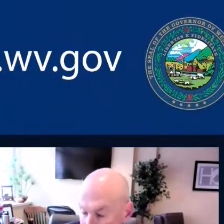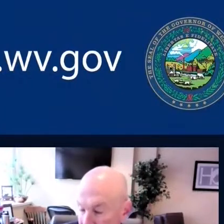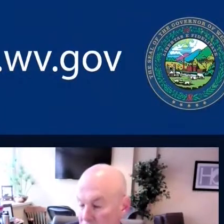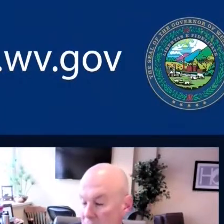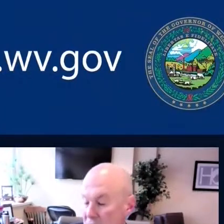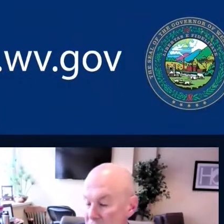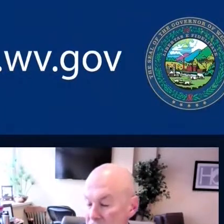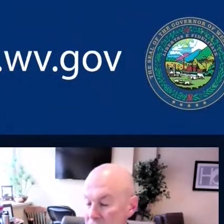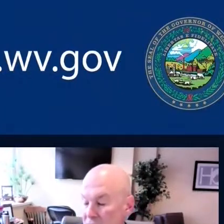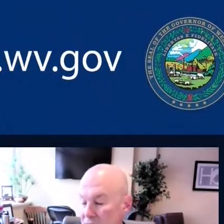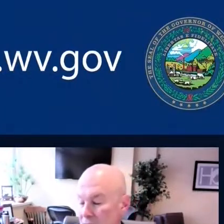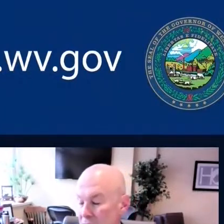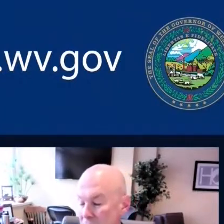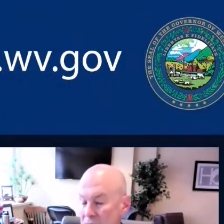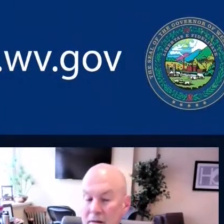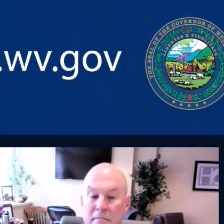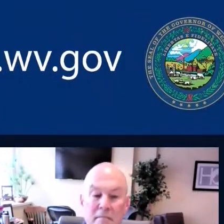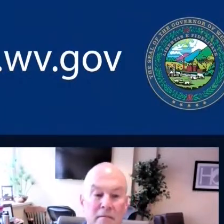put,